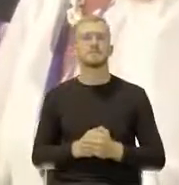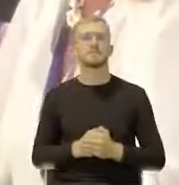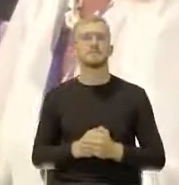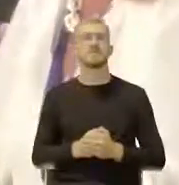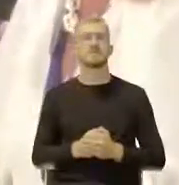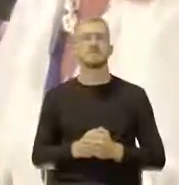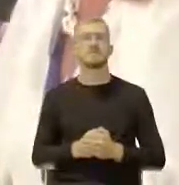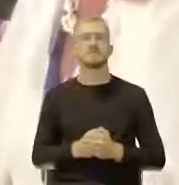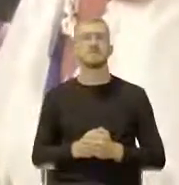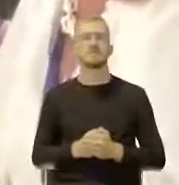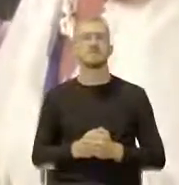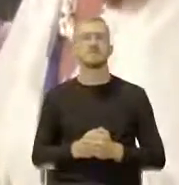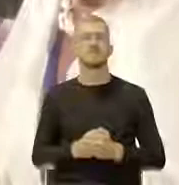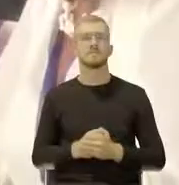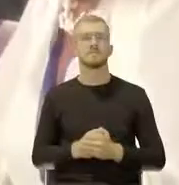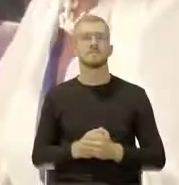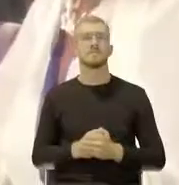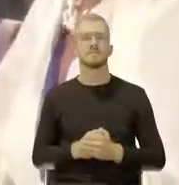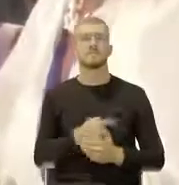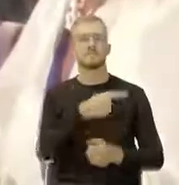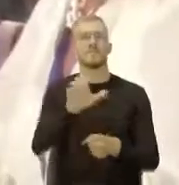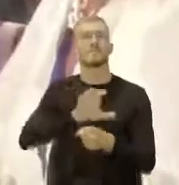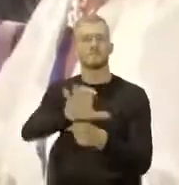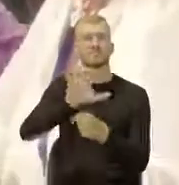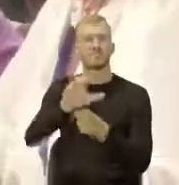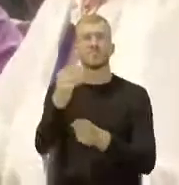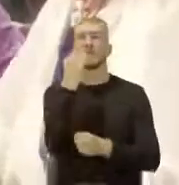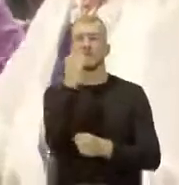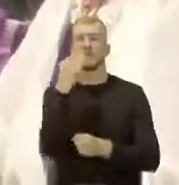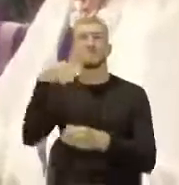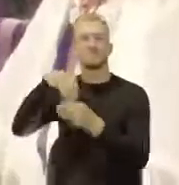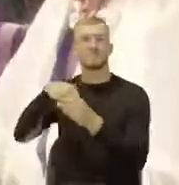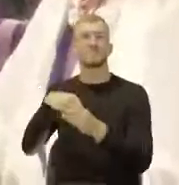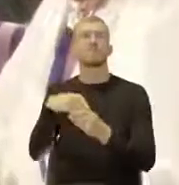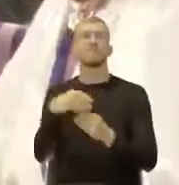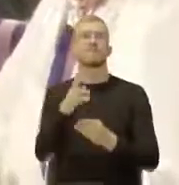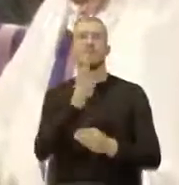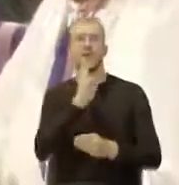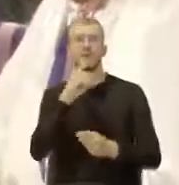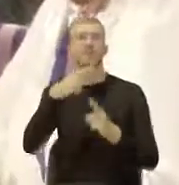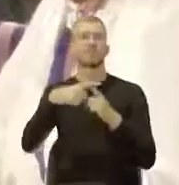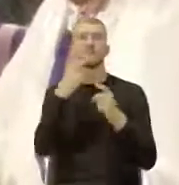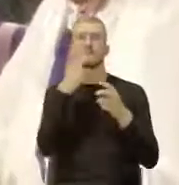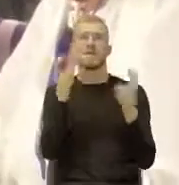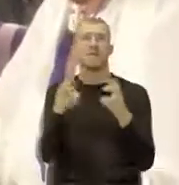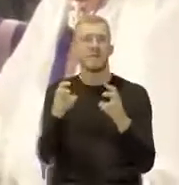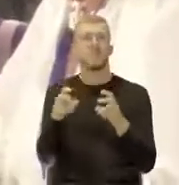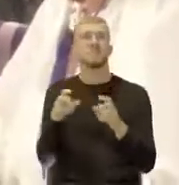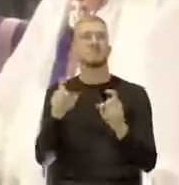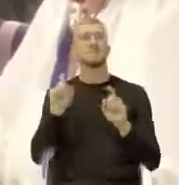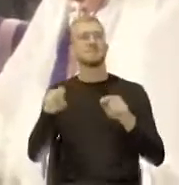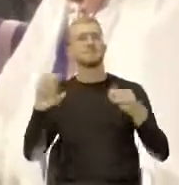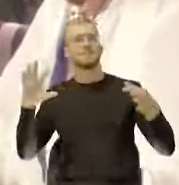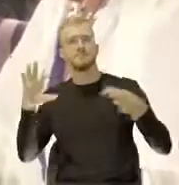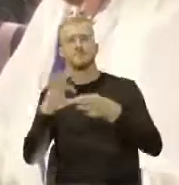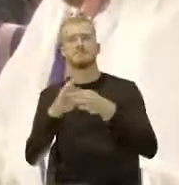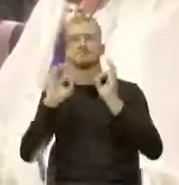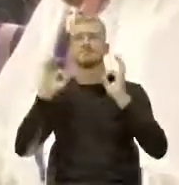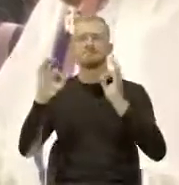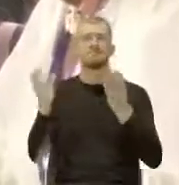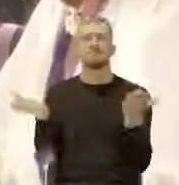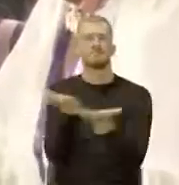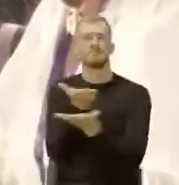together instead of having this competition or non-related worlds. So for our political purposes